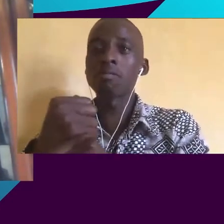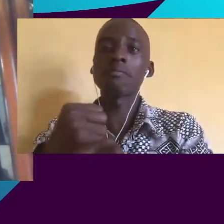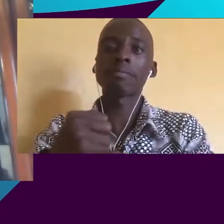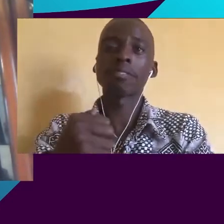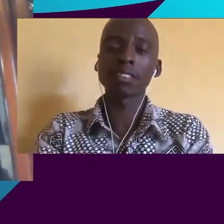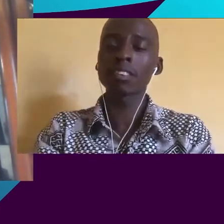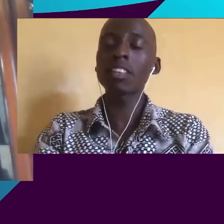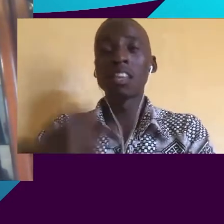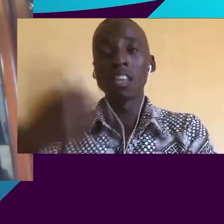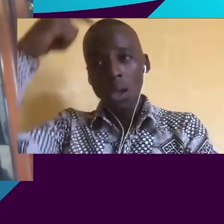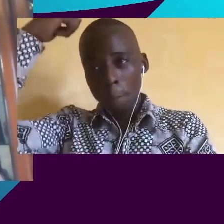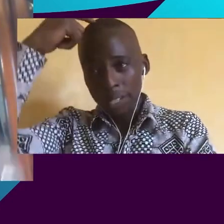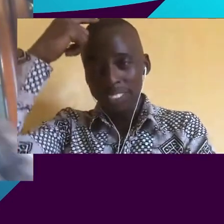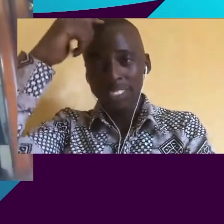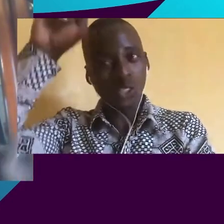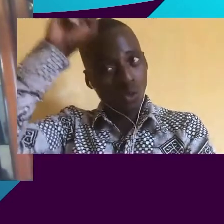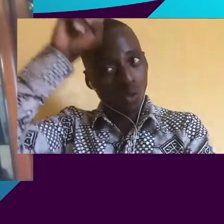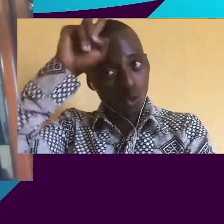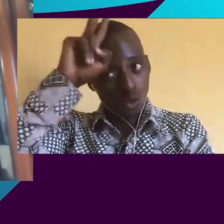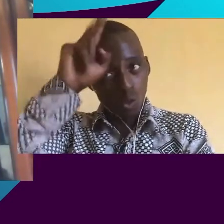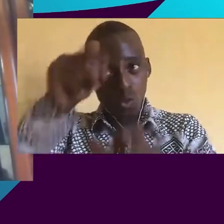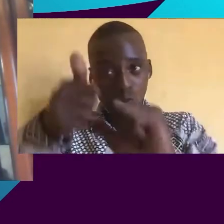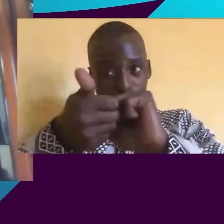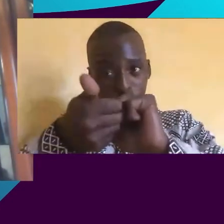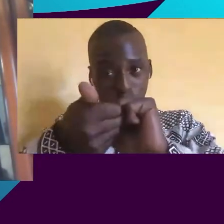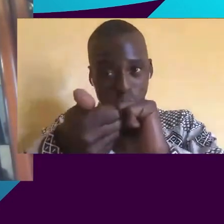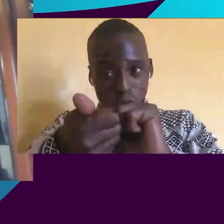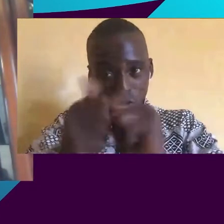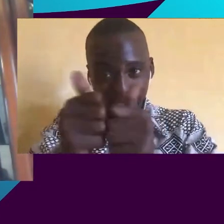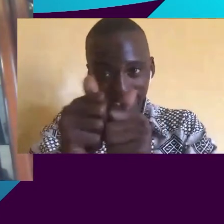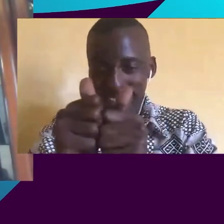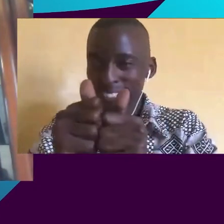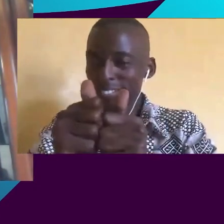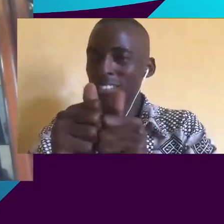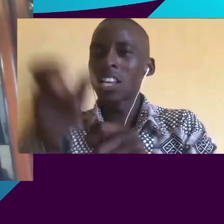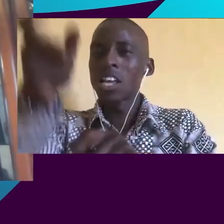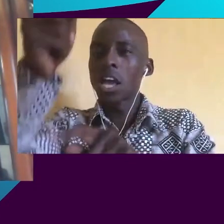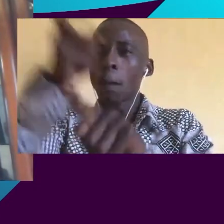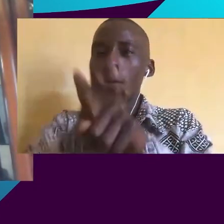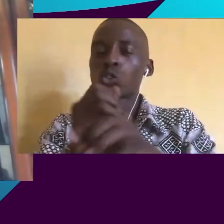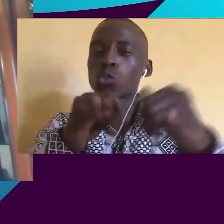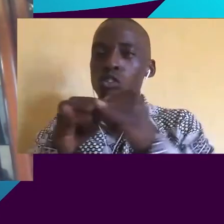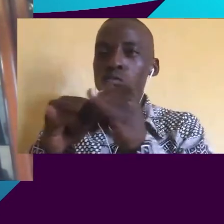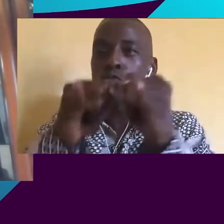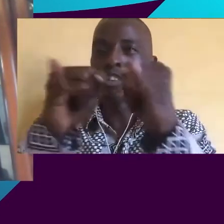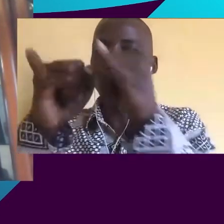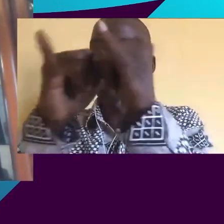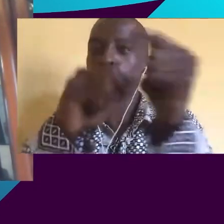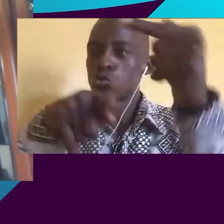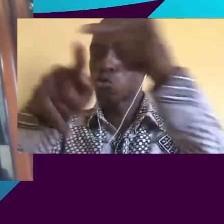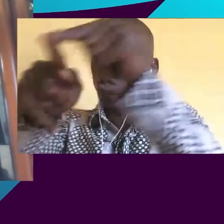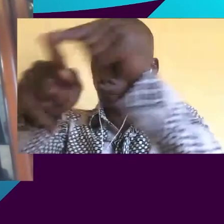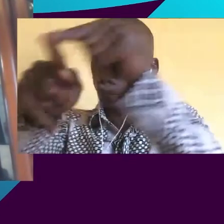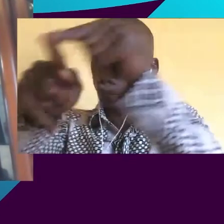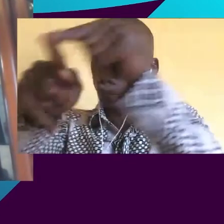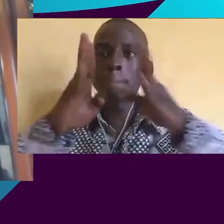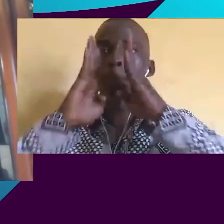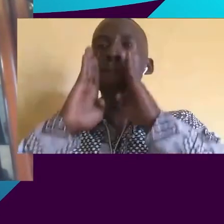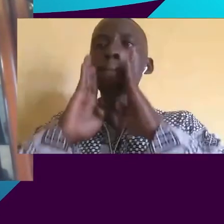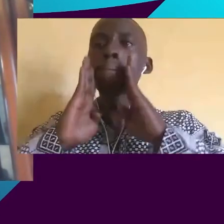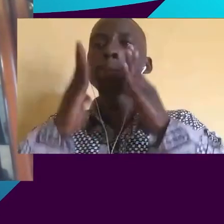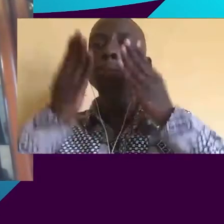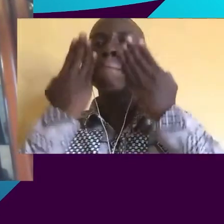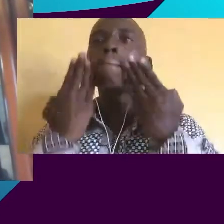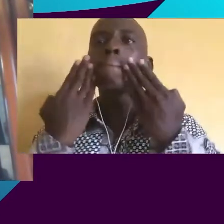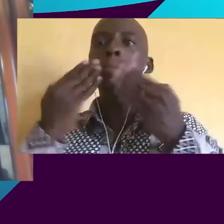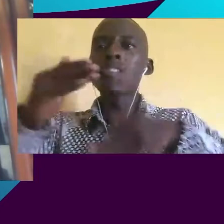places. How do you get a person from Bundibugyo to try and come and put on a pant, a small thing to when, especially